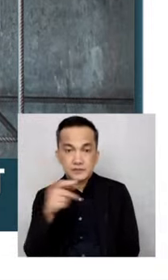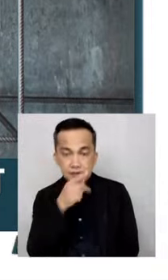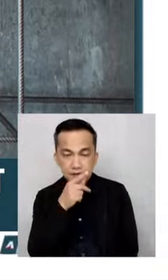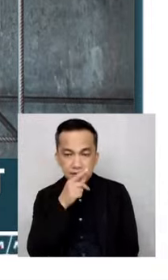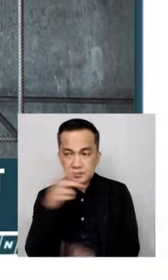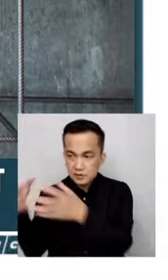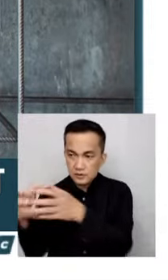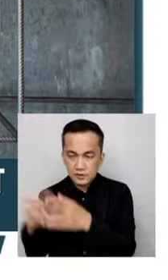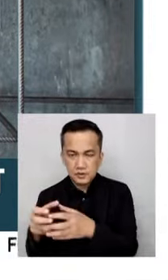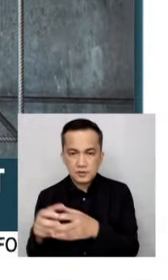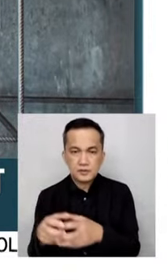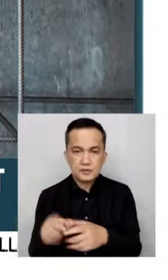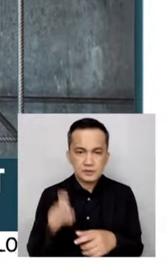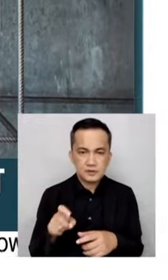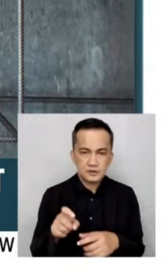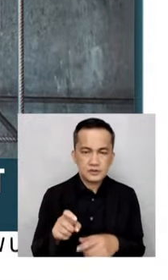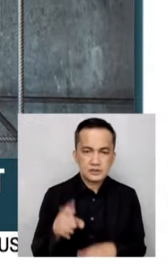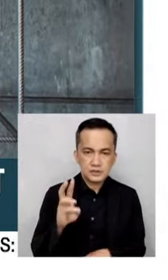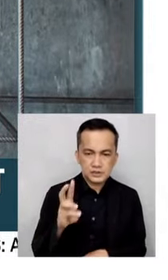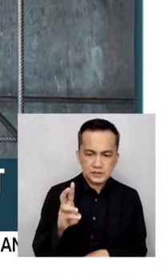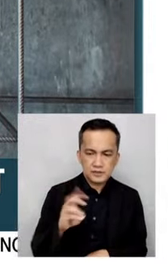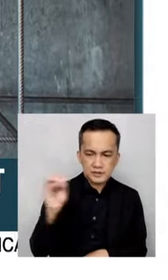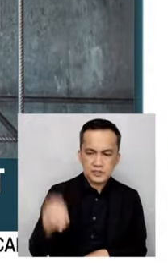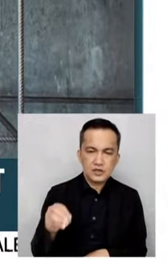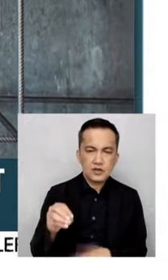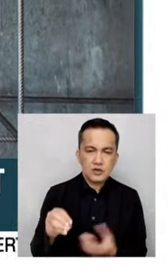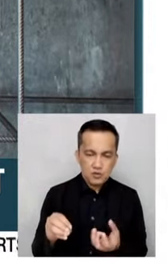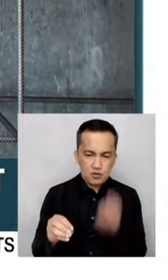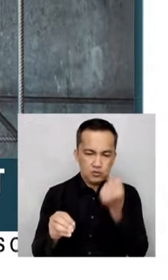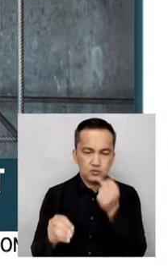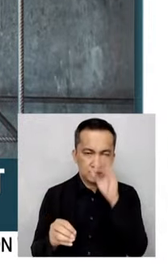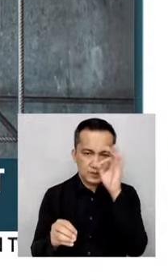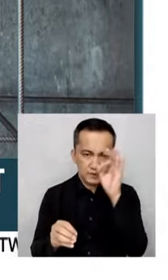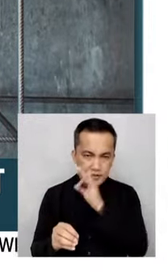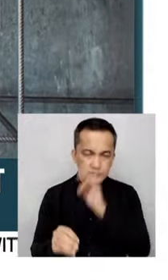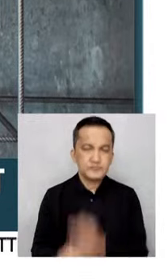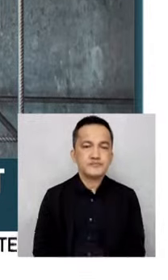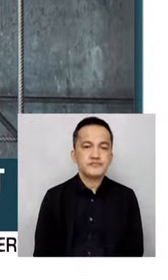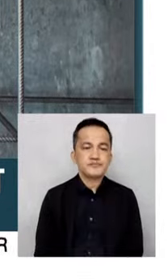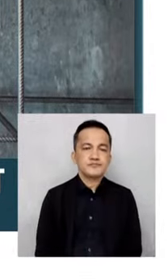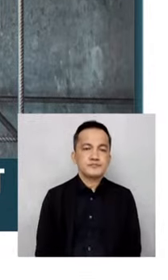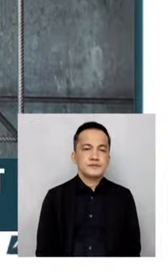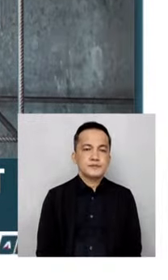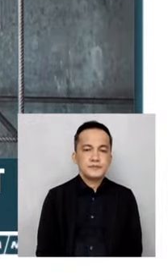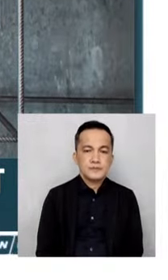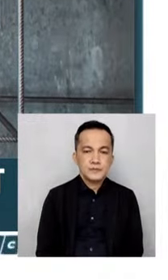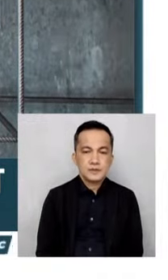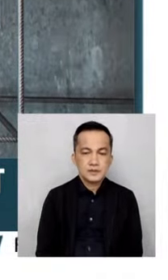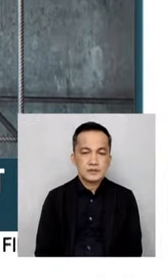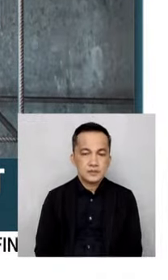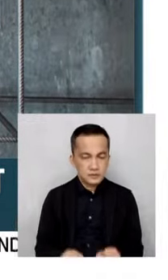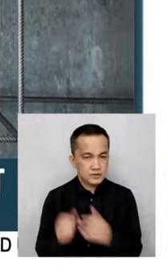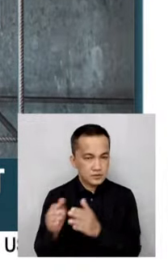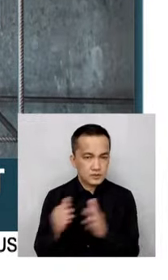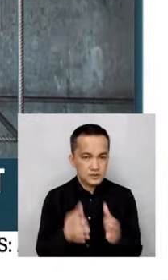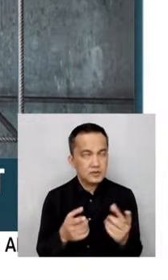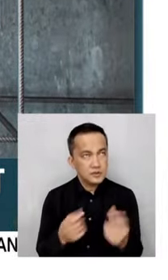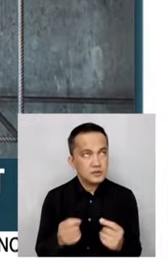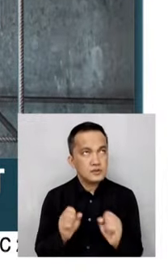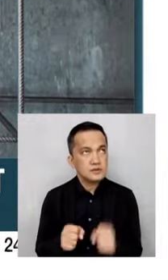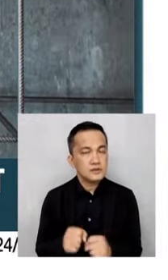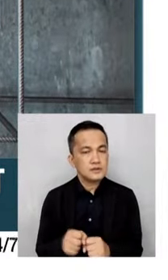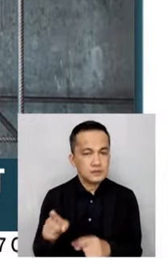should be 60% owned by Filipinos. Mm. I mean, you know, there is a way, I think, to do that. Mm-hmm. And it